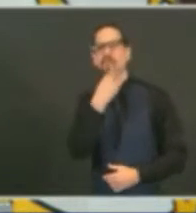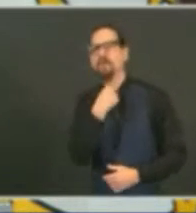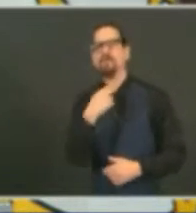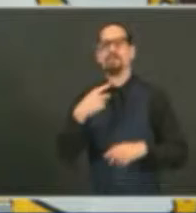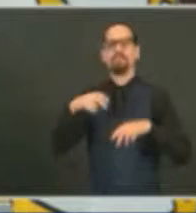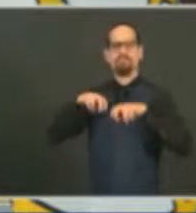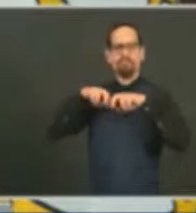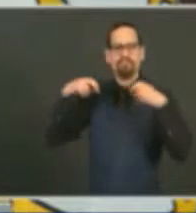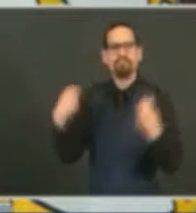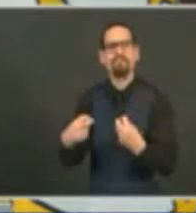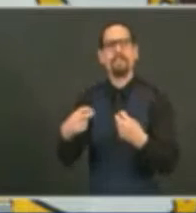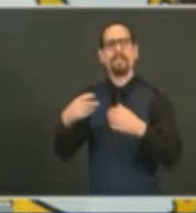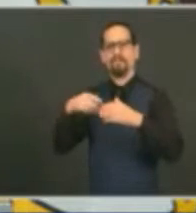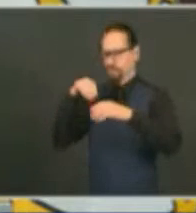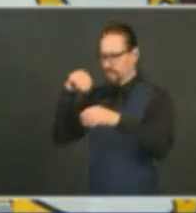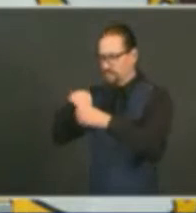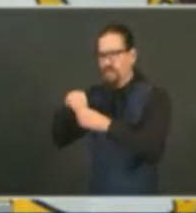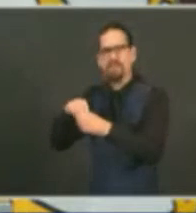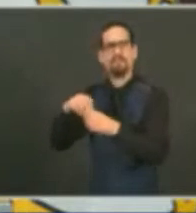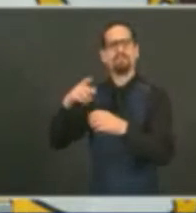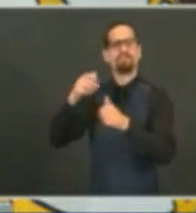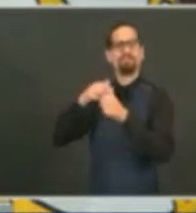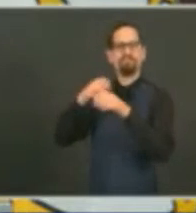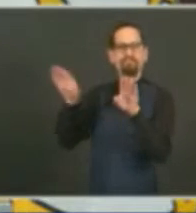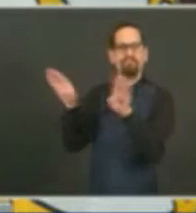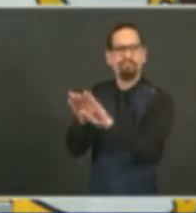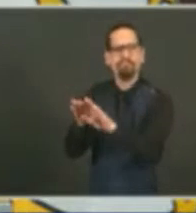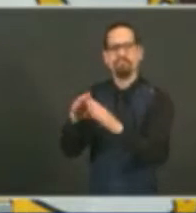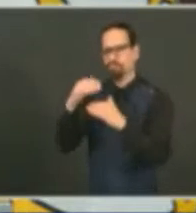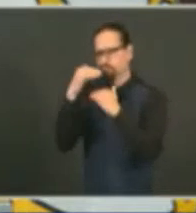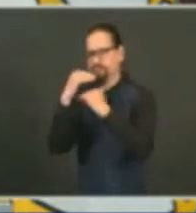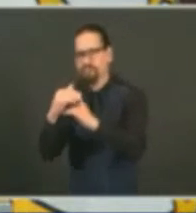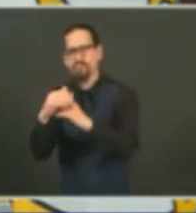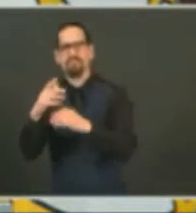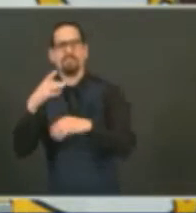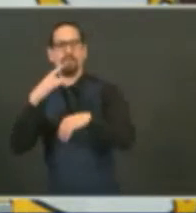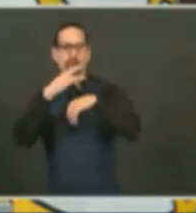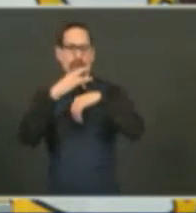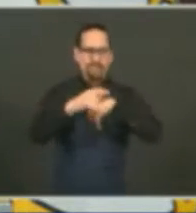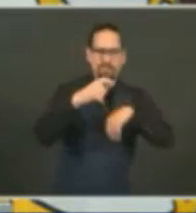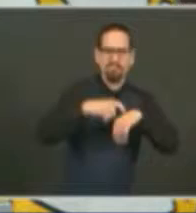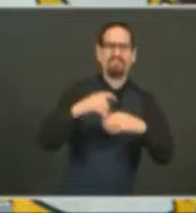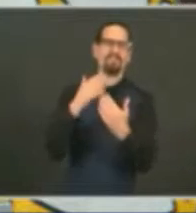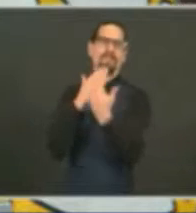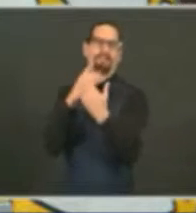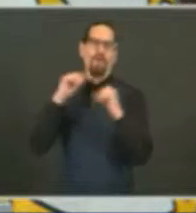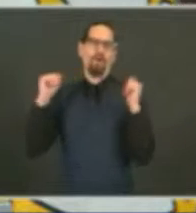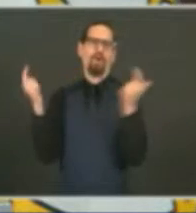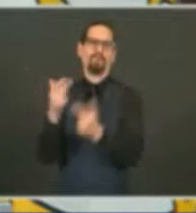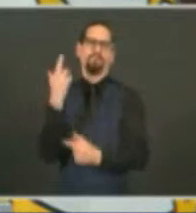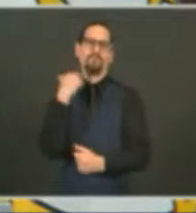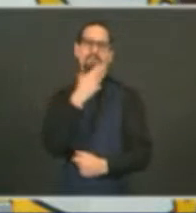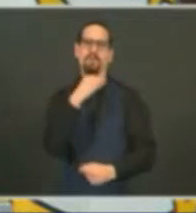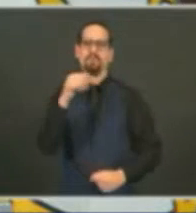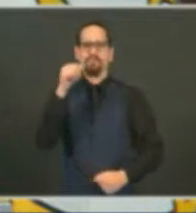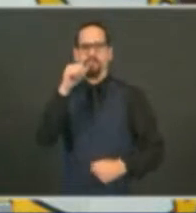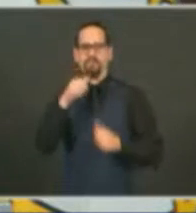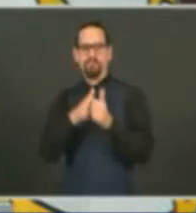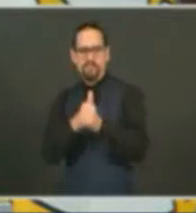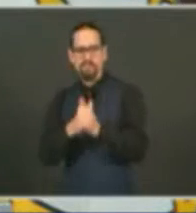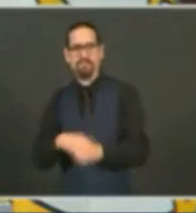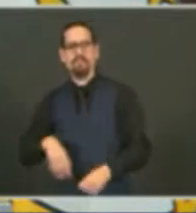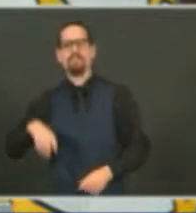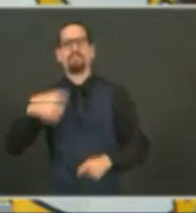for closing your bars. Thank you for closing early. 96% of businesses had proper social distancing.